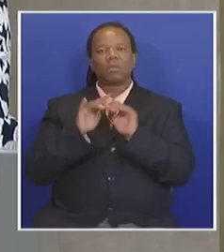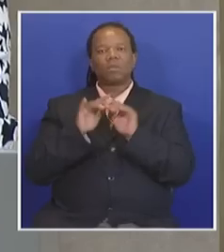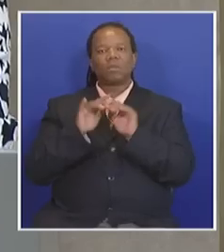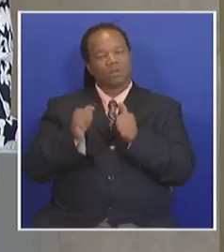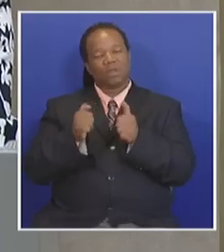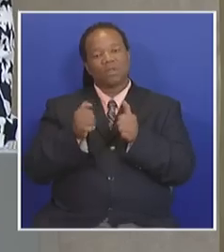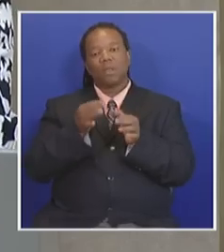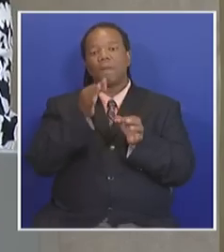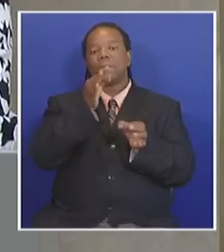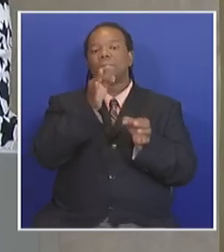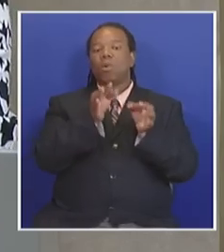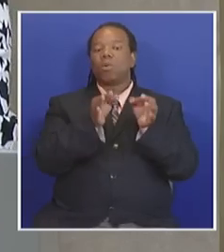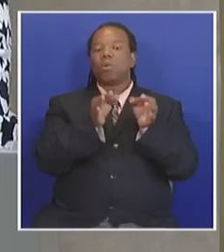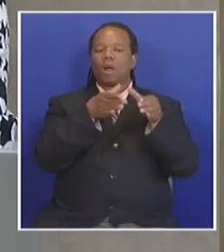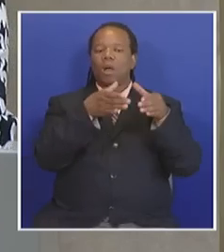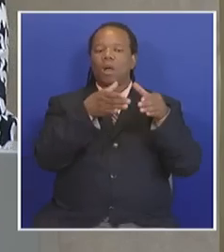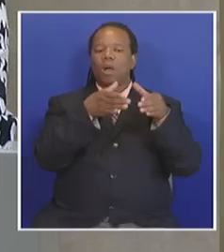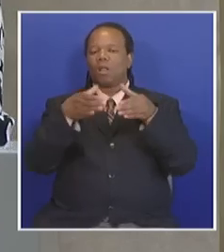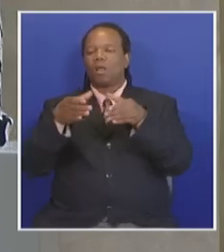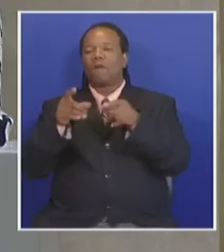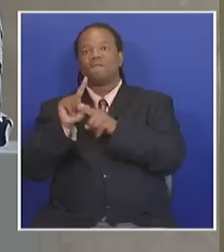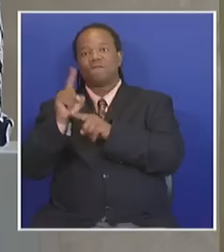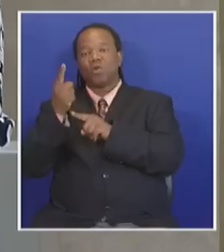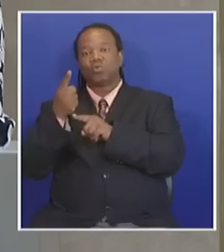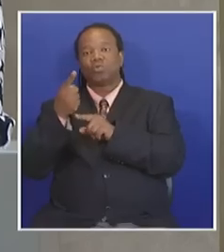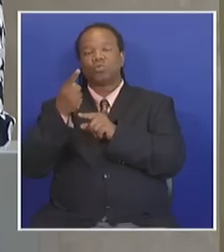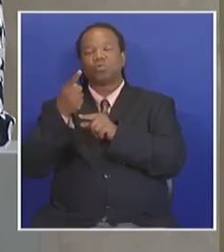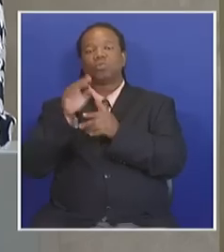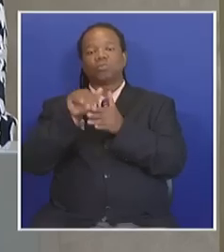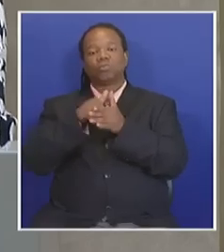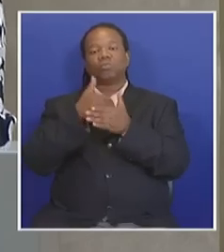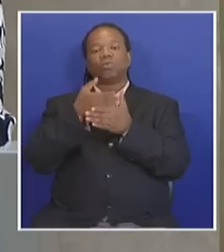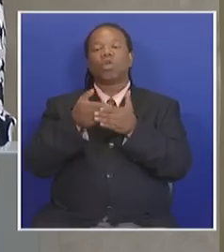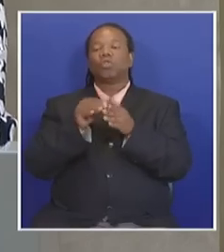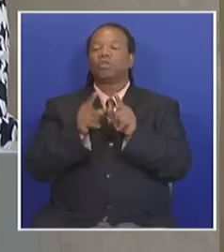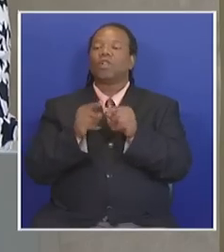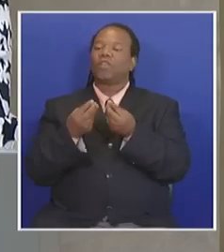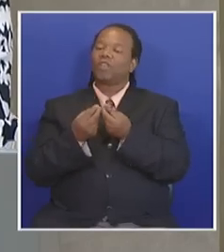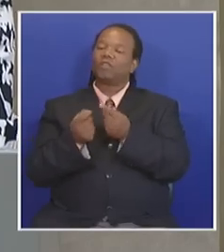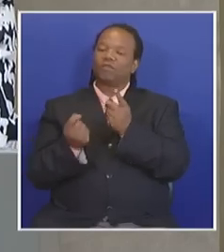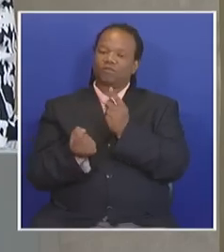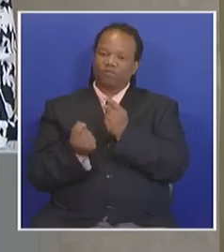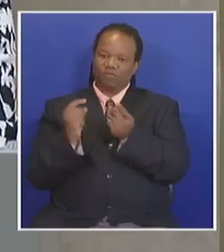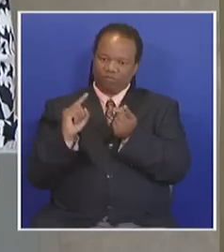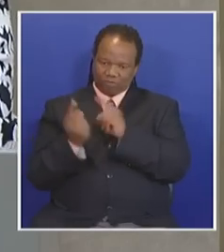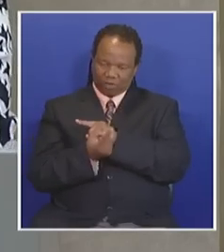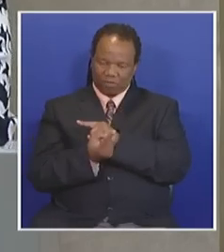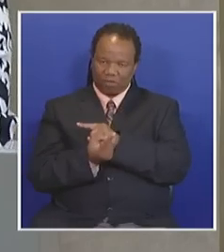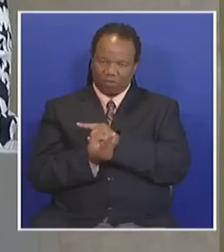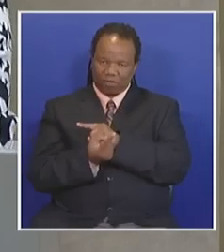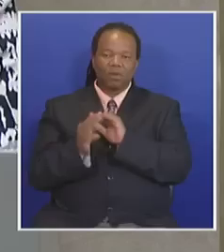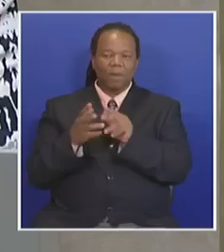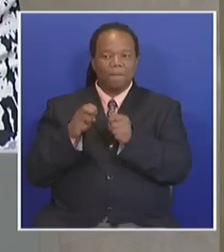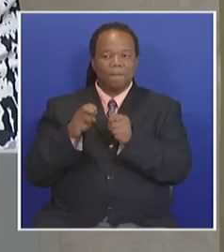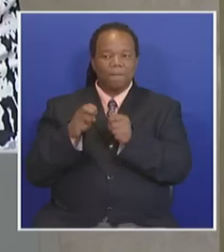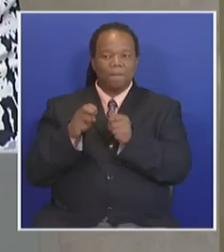in 1994 verander het, was en is daar steeds baie problematiese gemeenskapskwessies en uitdagings